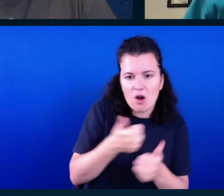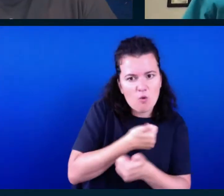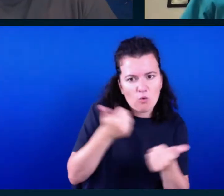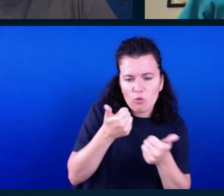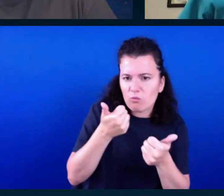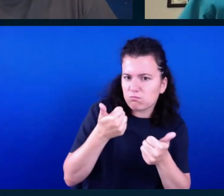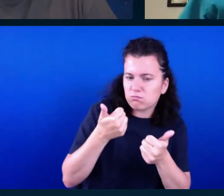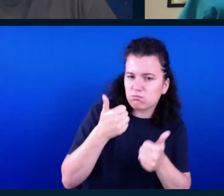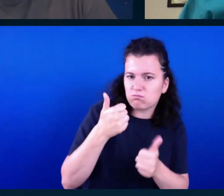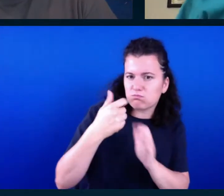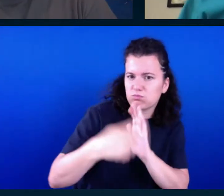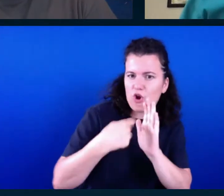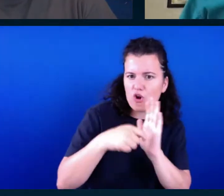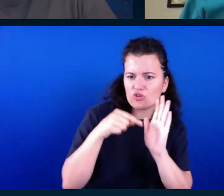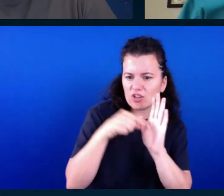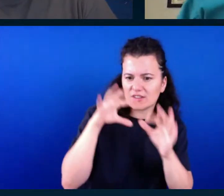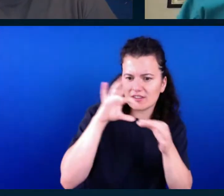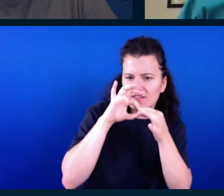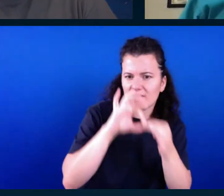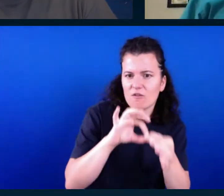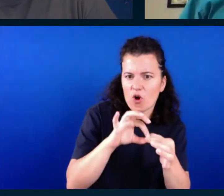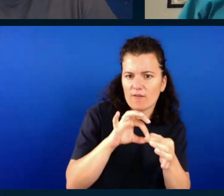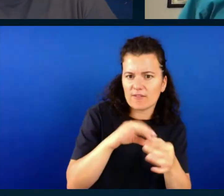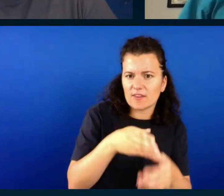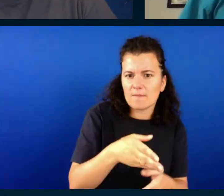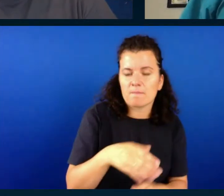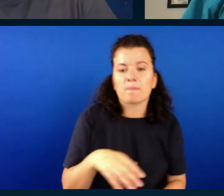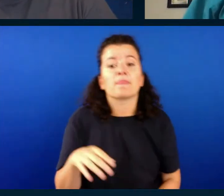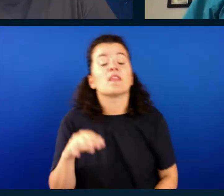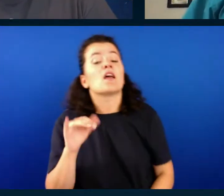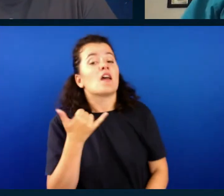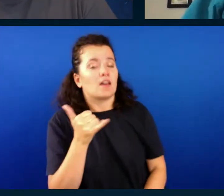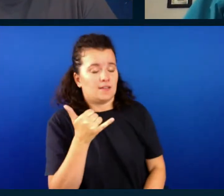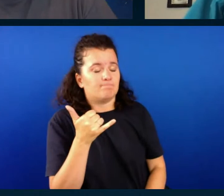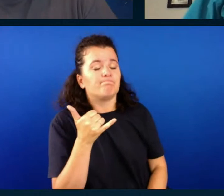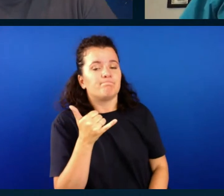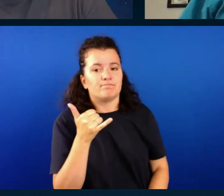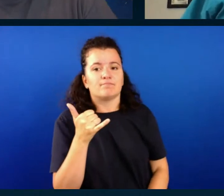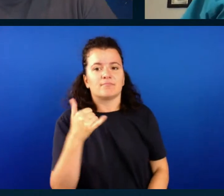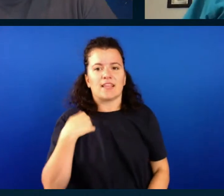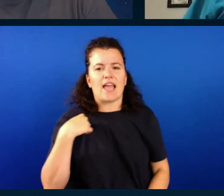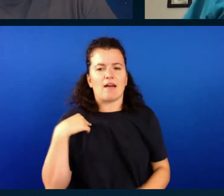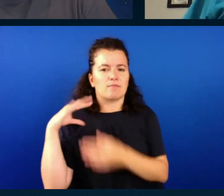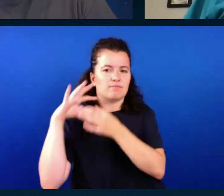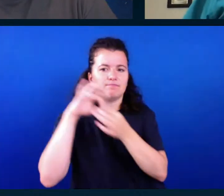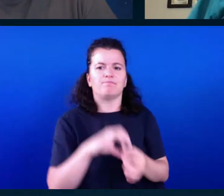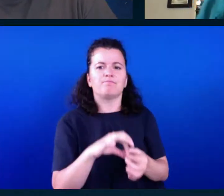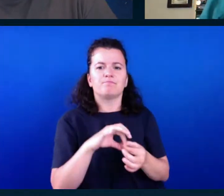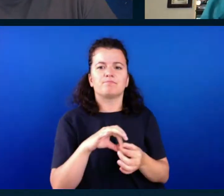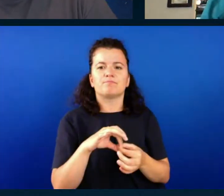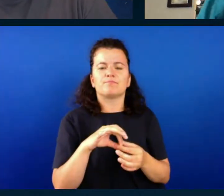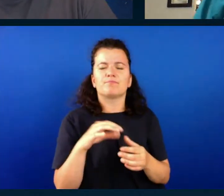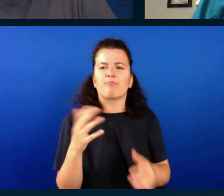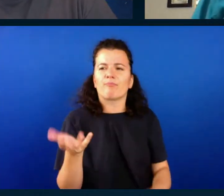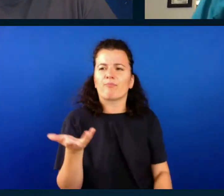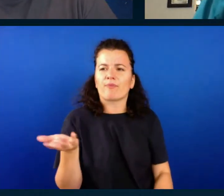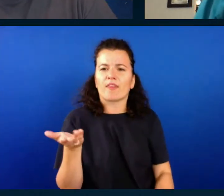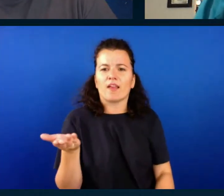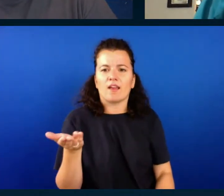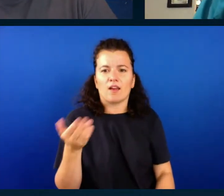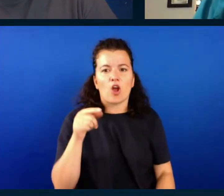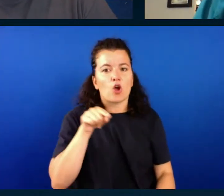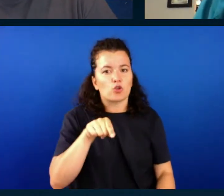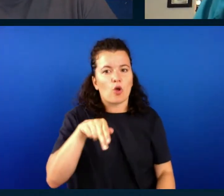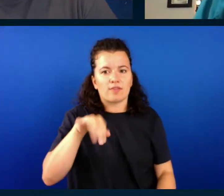Yeah, well, so the main way I heard about it was I'm involved with the .NET